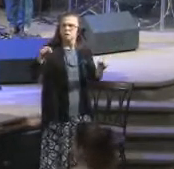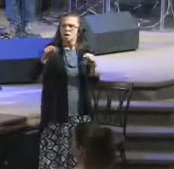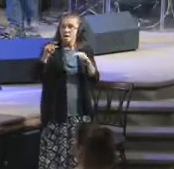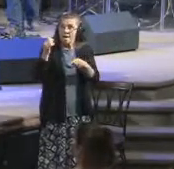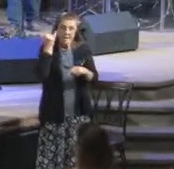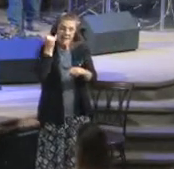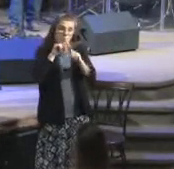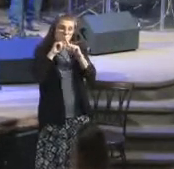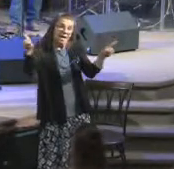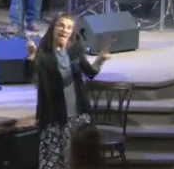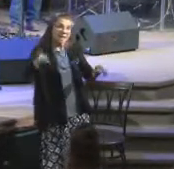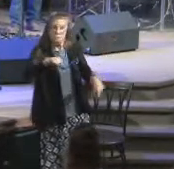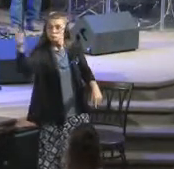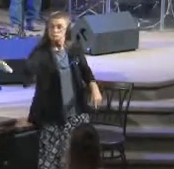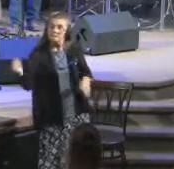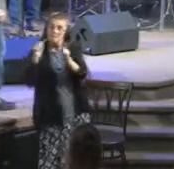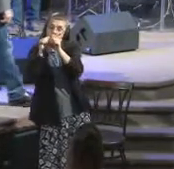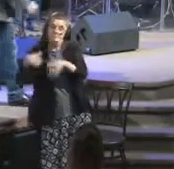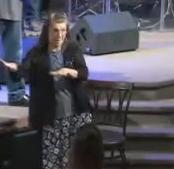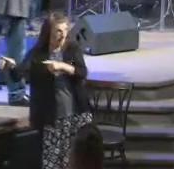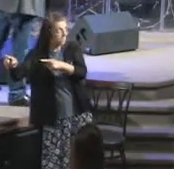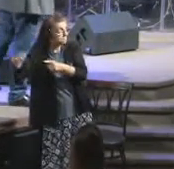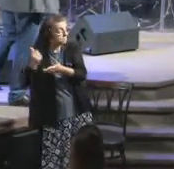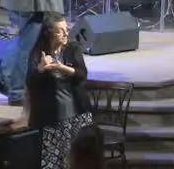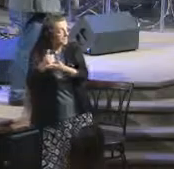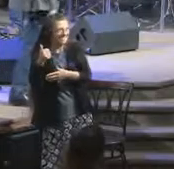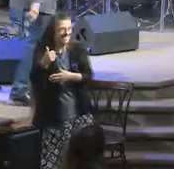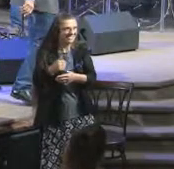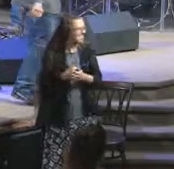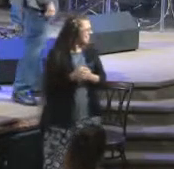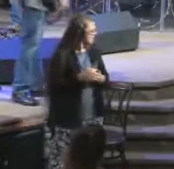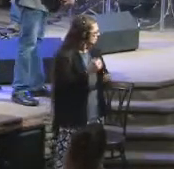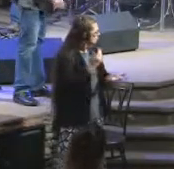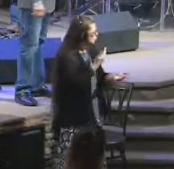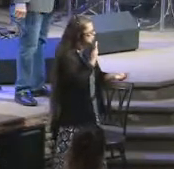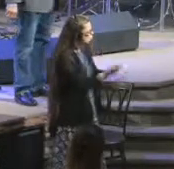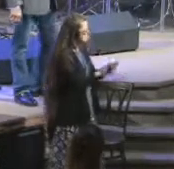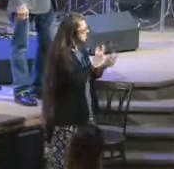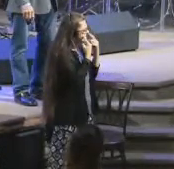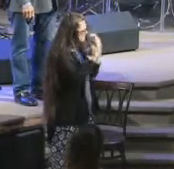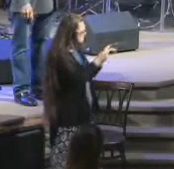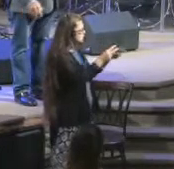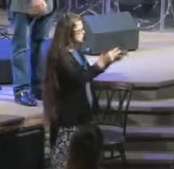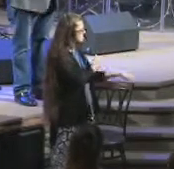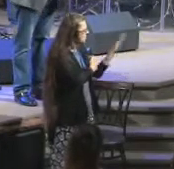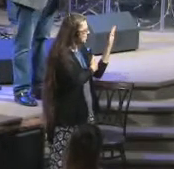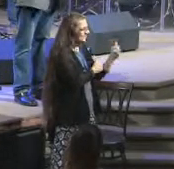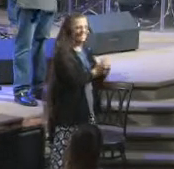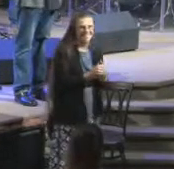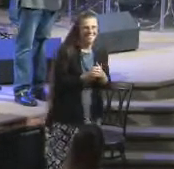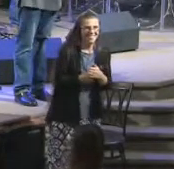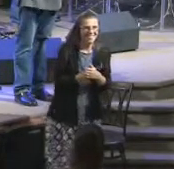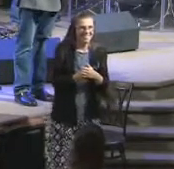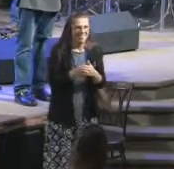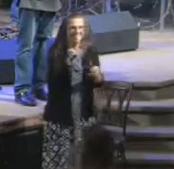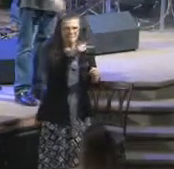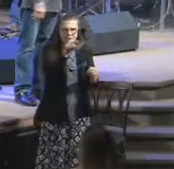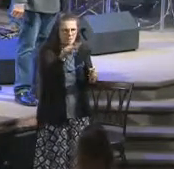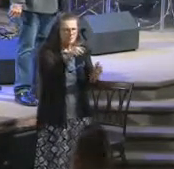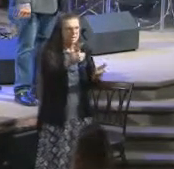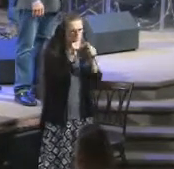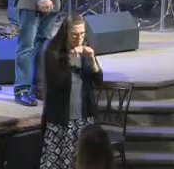somebody next to you is going to get blessed, amen? Shannon, it's so good to see you this morning. Good to have you here. Somebody beside you will get